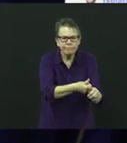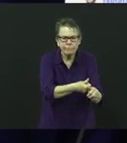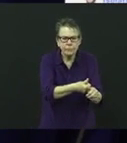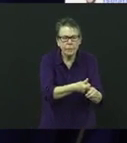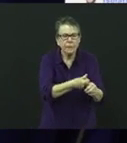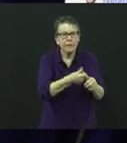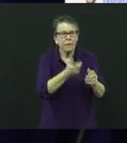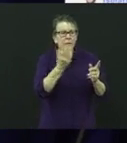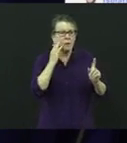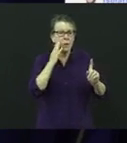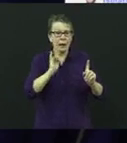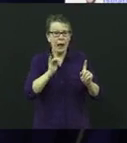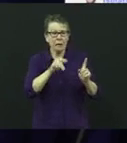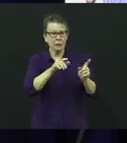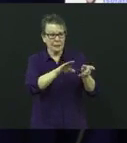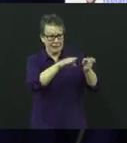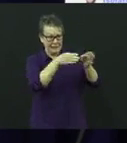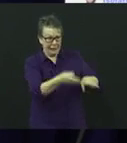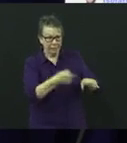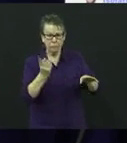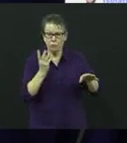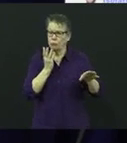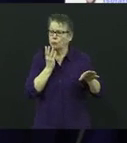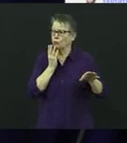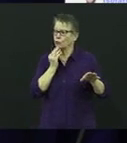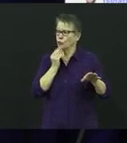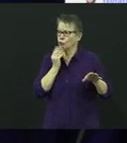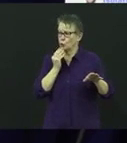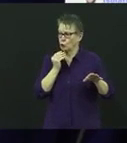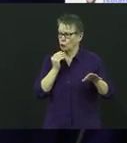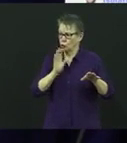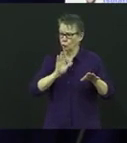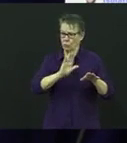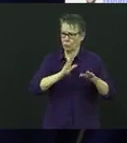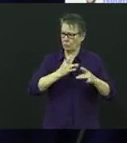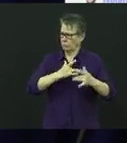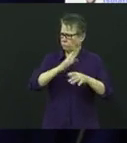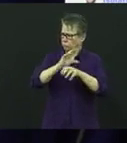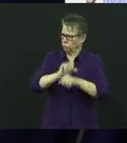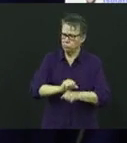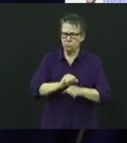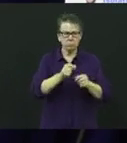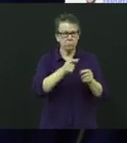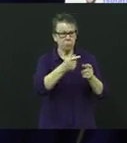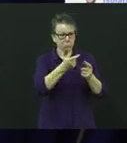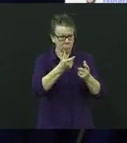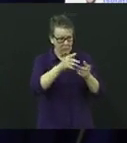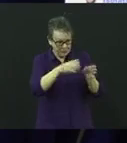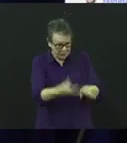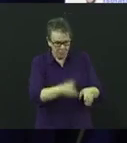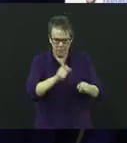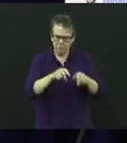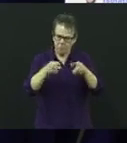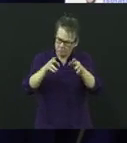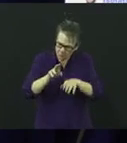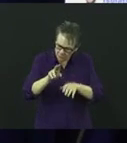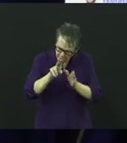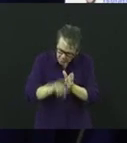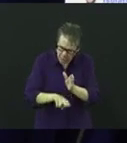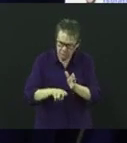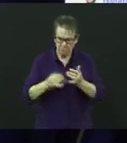sure that those tests get done, we can offer those families the type of support and allow them to send their loved one off as they